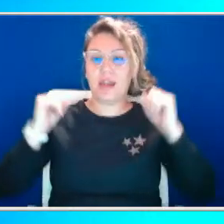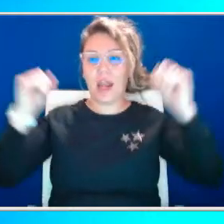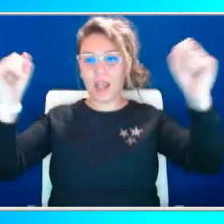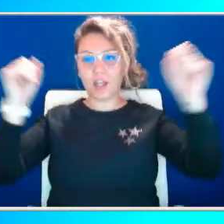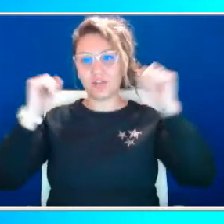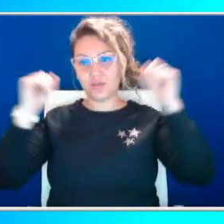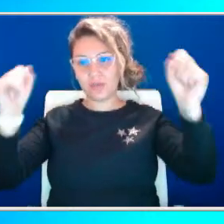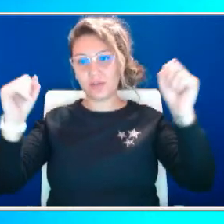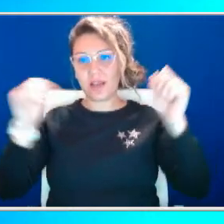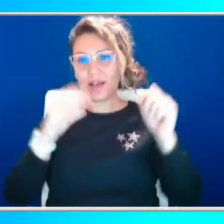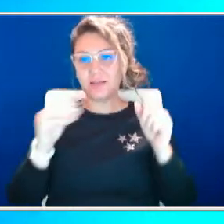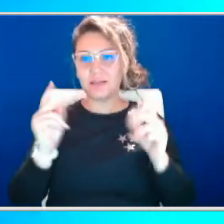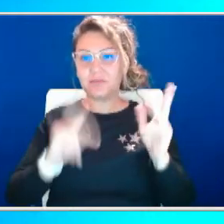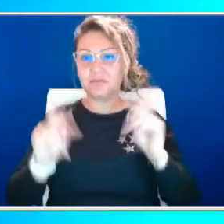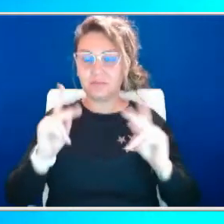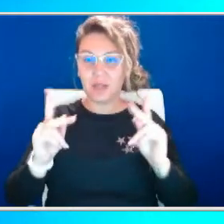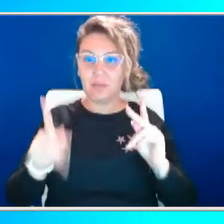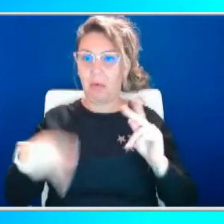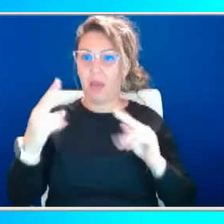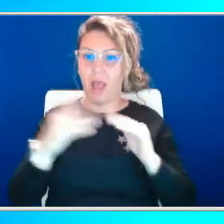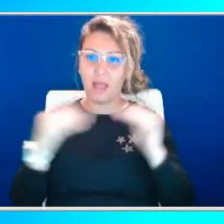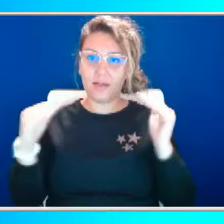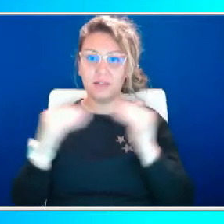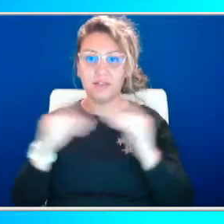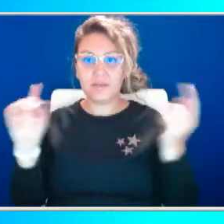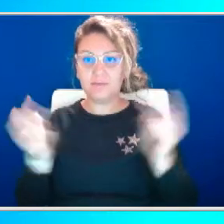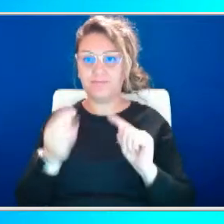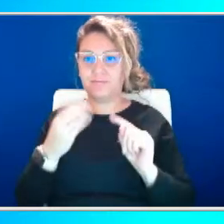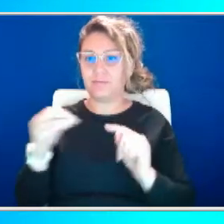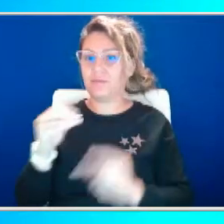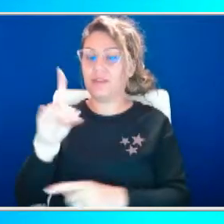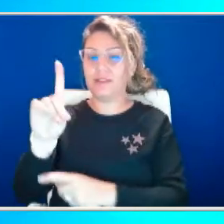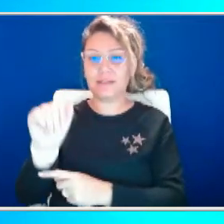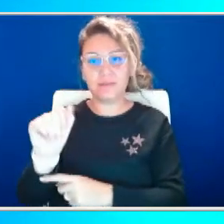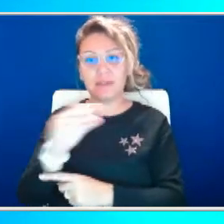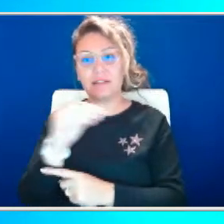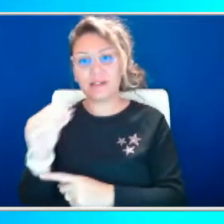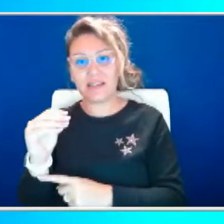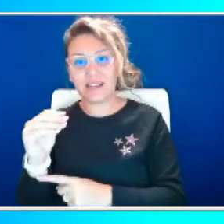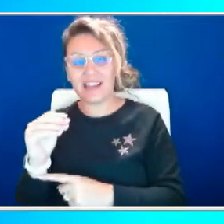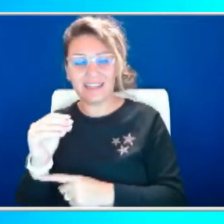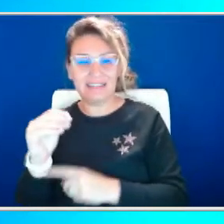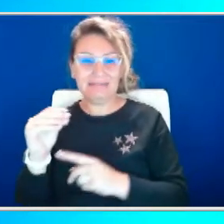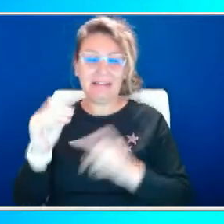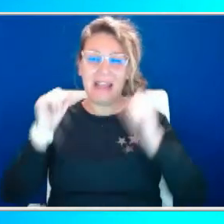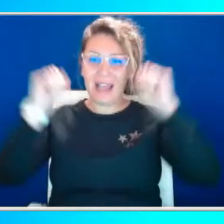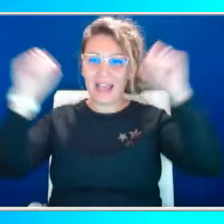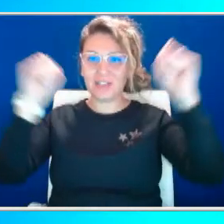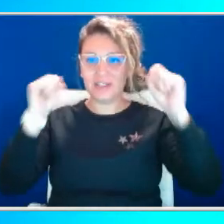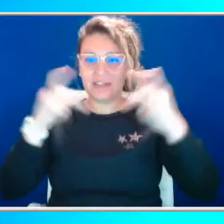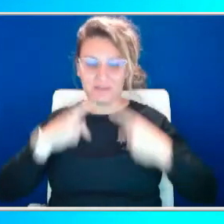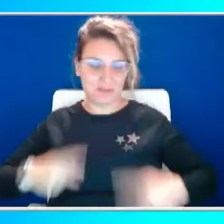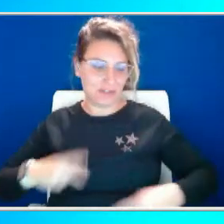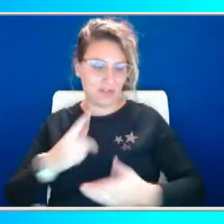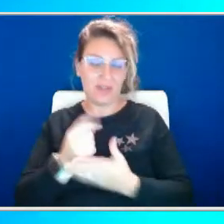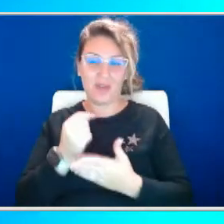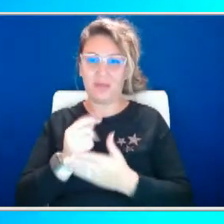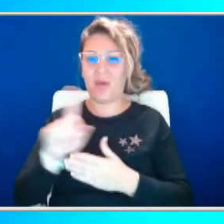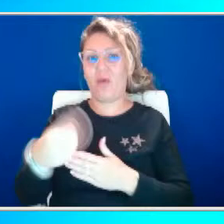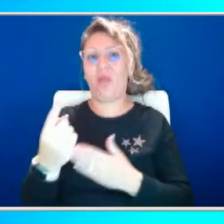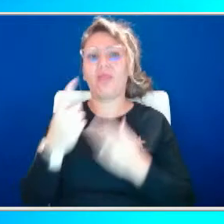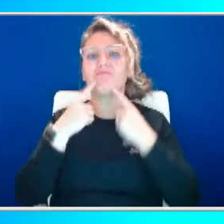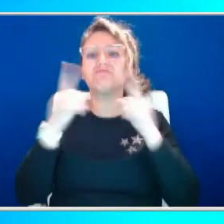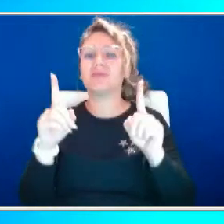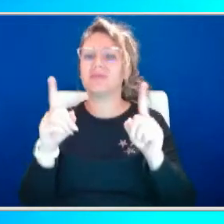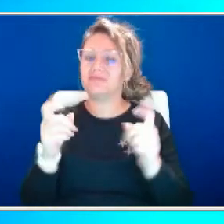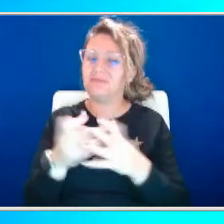are at a pretty high level of pain and disability and dysfunction, exercise and physical therapy can only get them so far. So this is really a nice option.